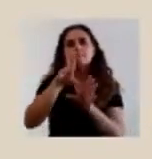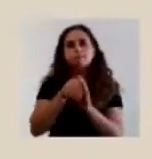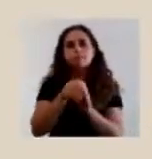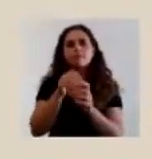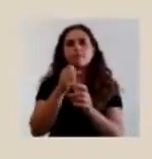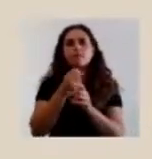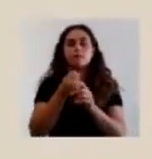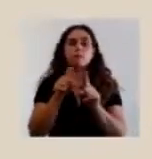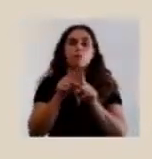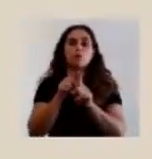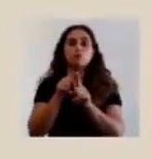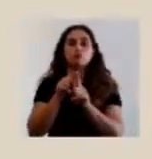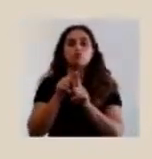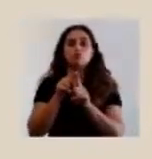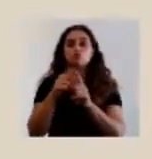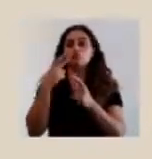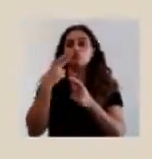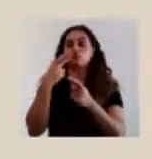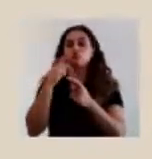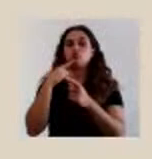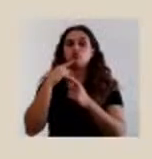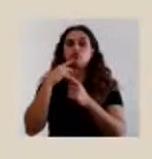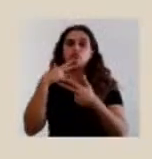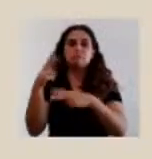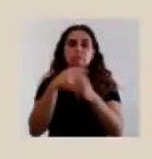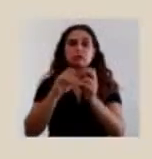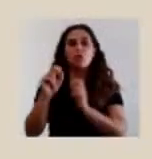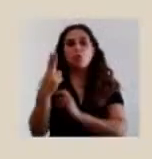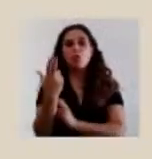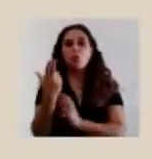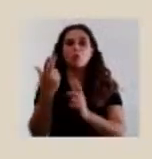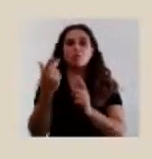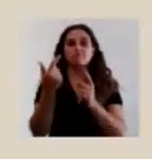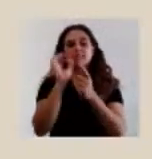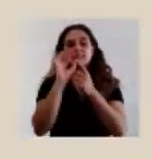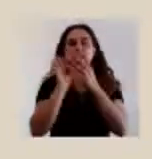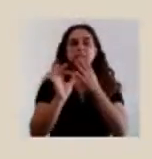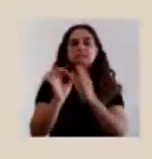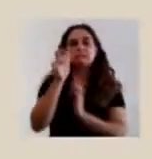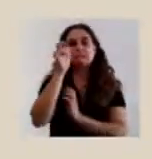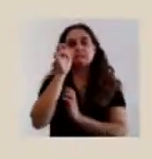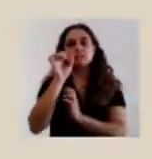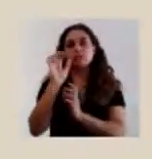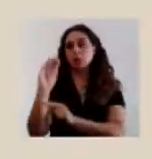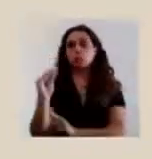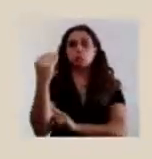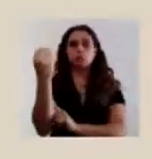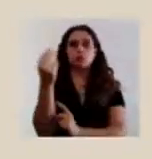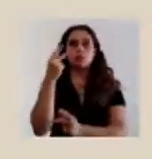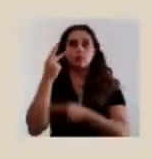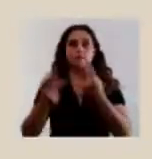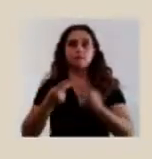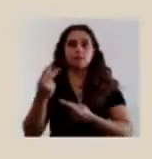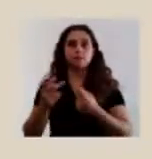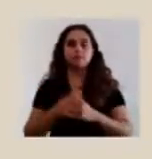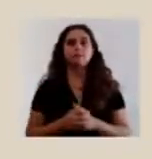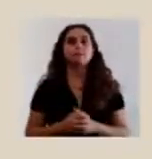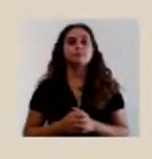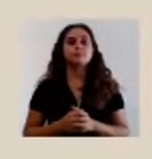involve value judgments or the assignment of particular attributes to the object of